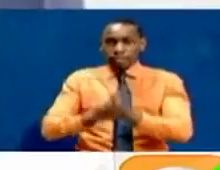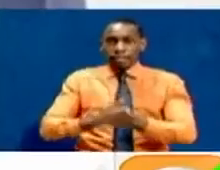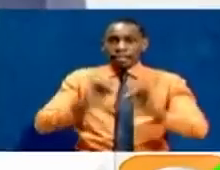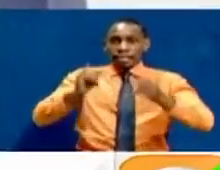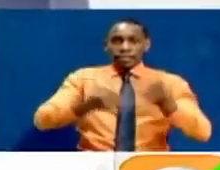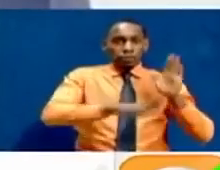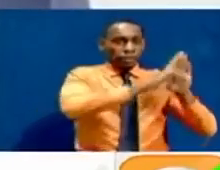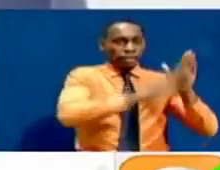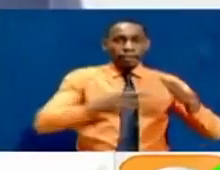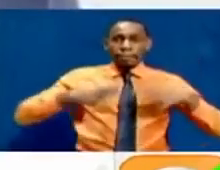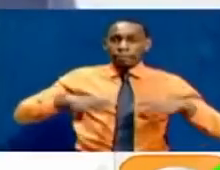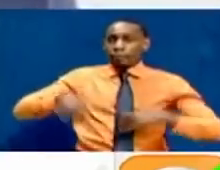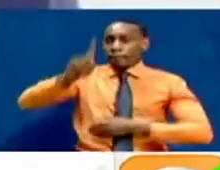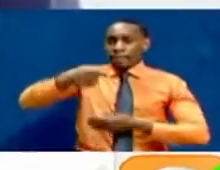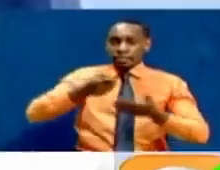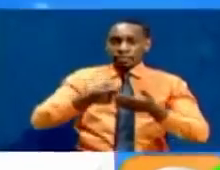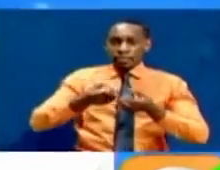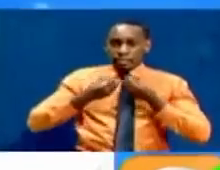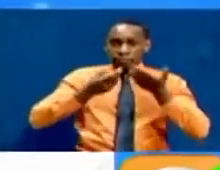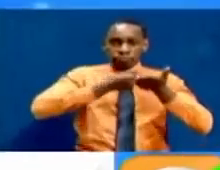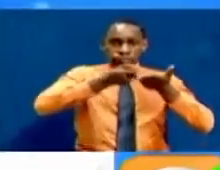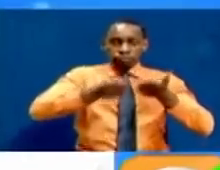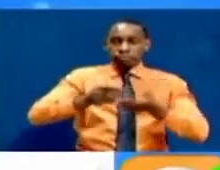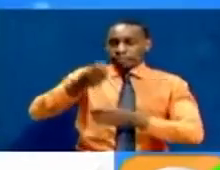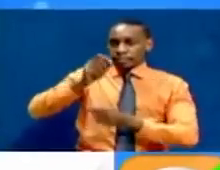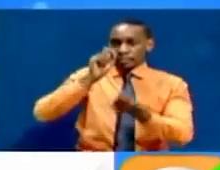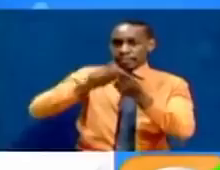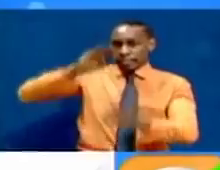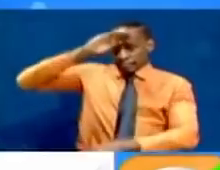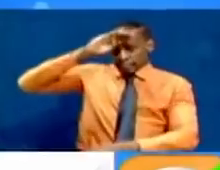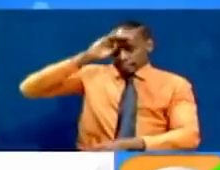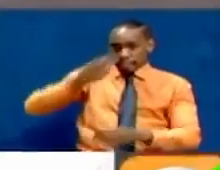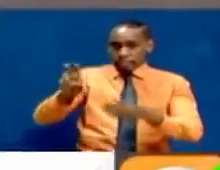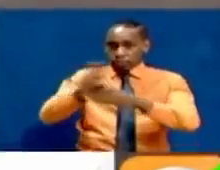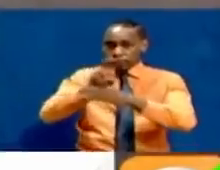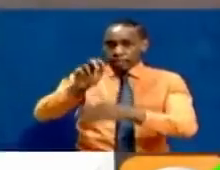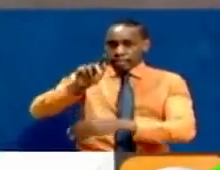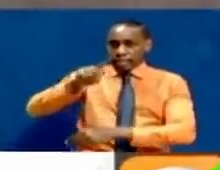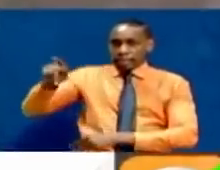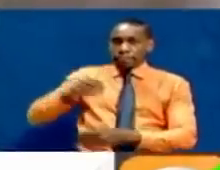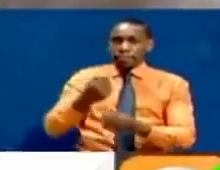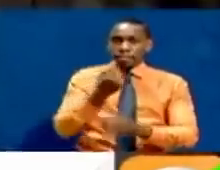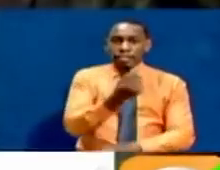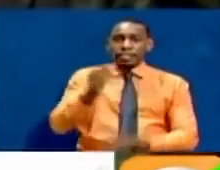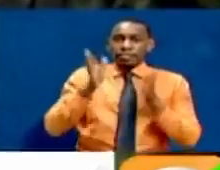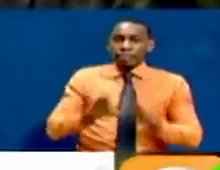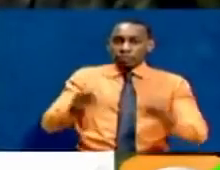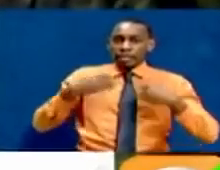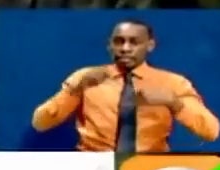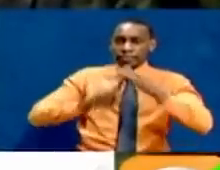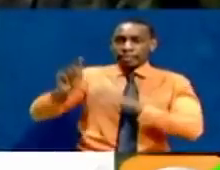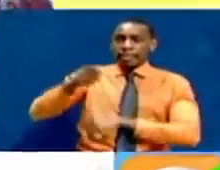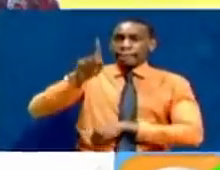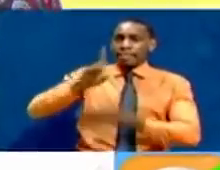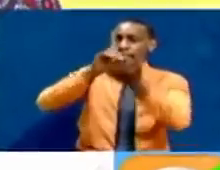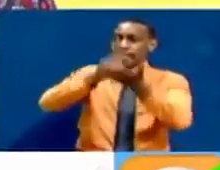a new measure, passengers will be required to fill in their daily temperature readings on a surveillance app, which every passenger allowed into the country will be required